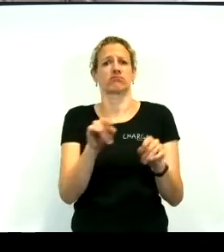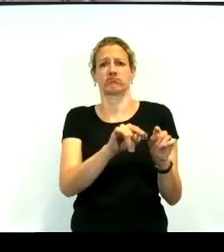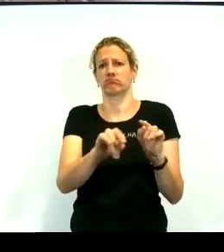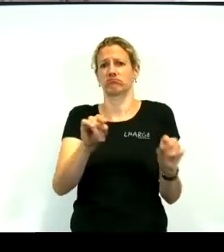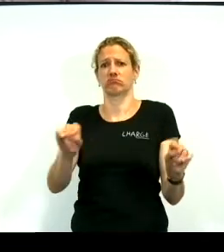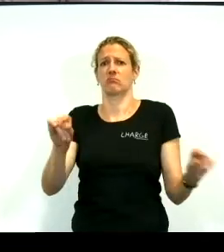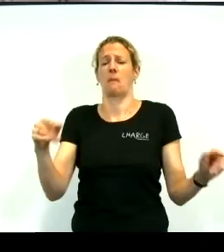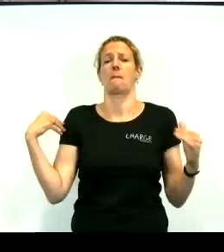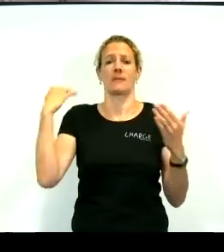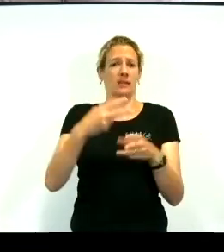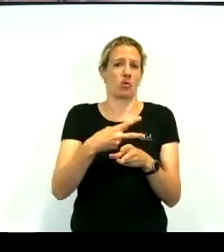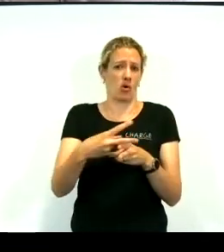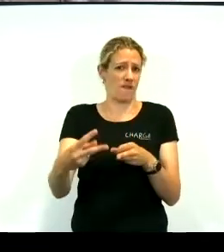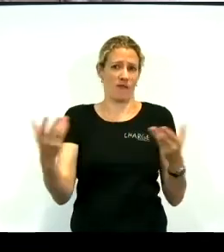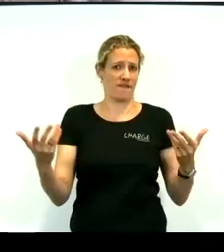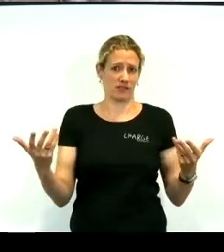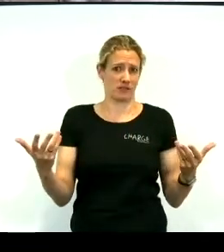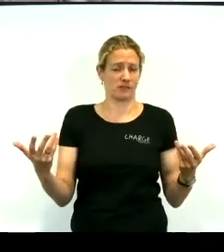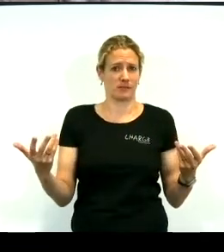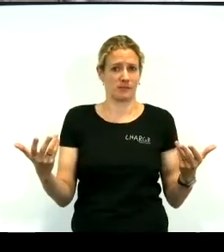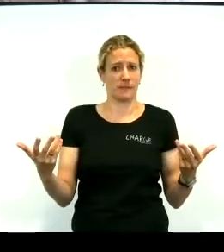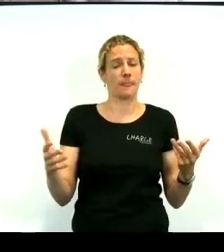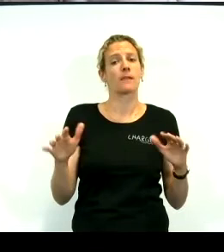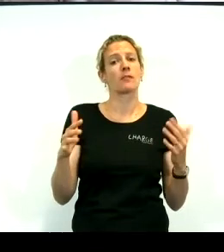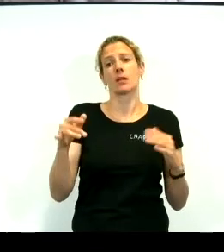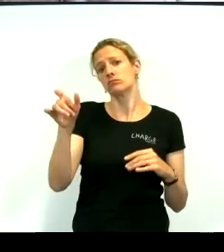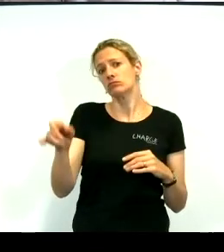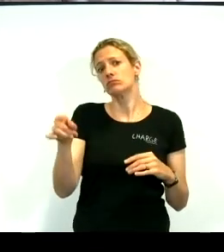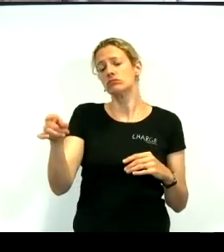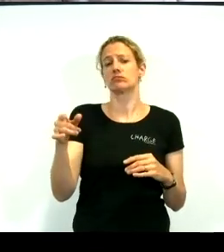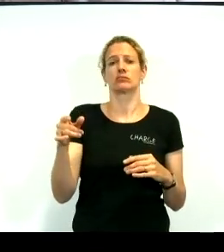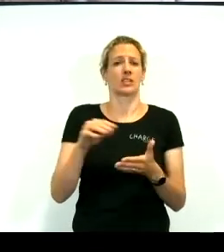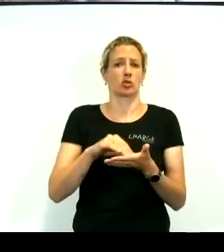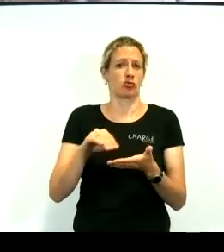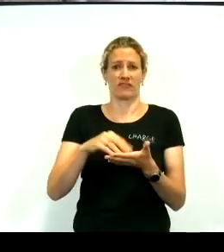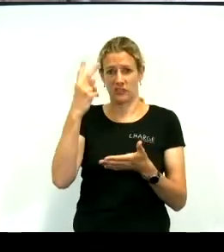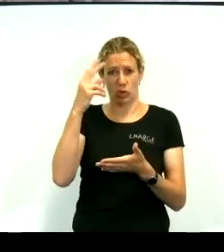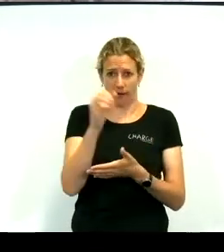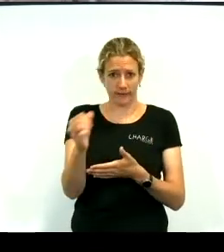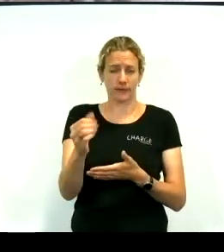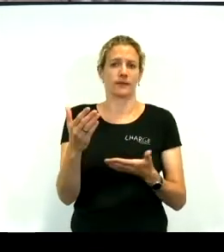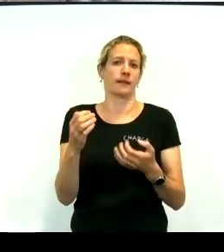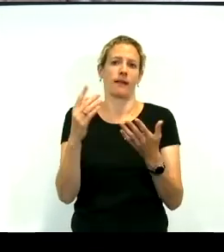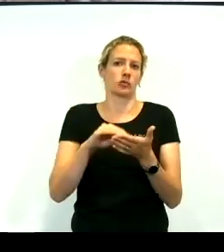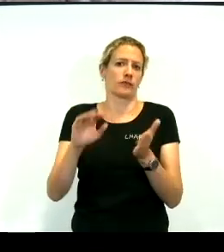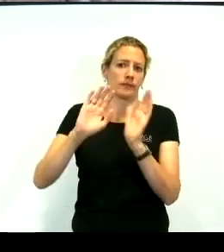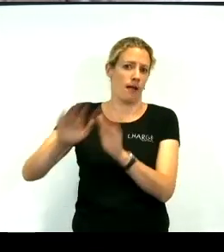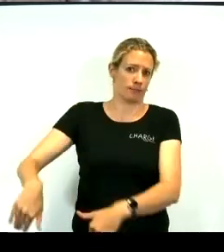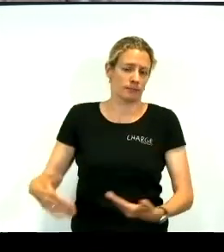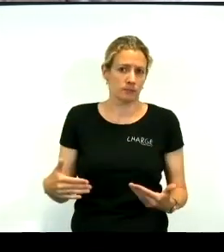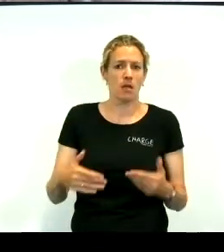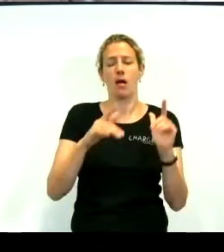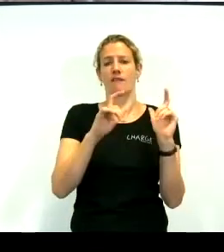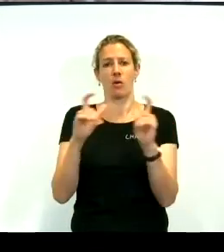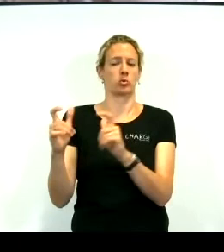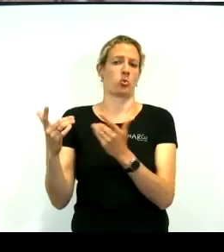accessing written word, then we wouldn't use written word. If they're at a photograph stage, we would use photographs. If they're